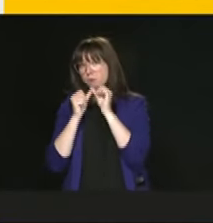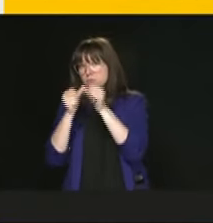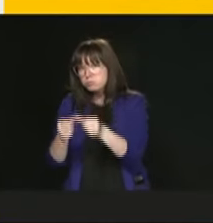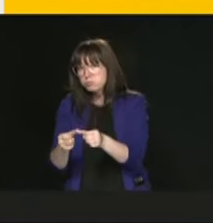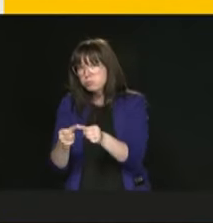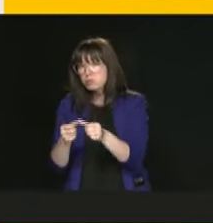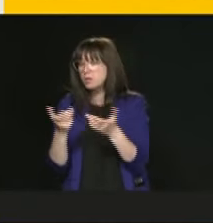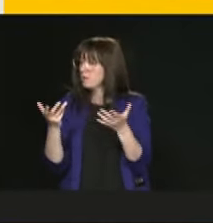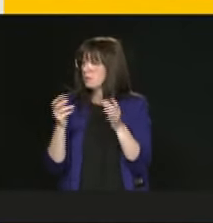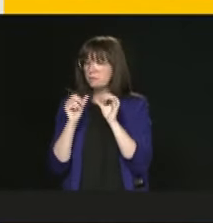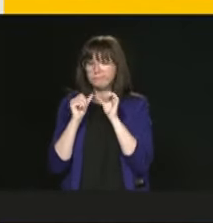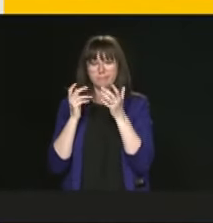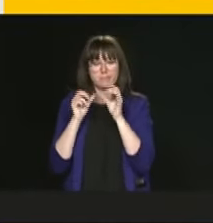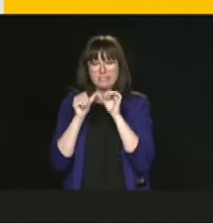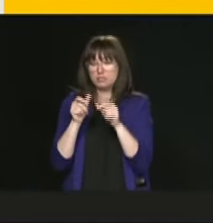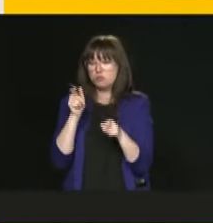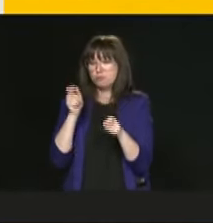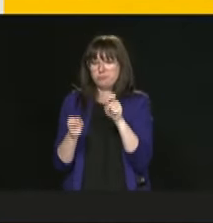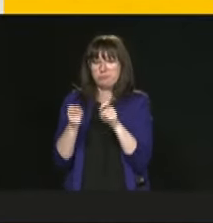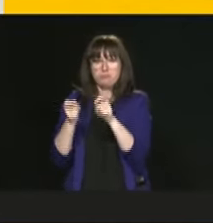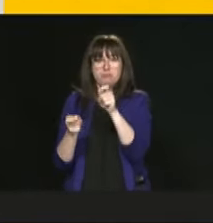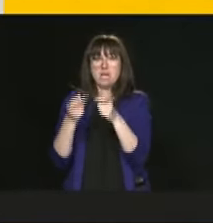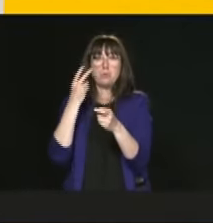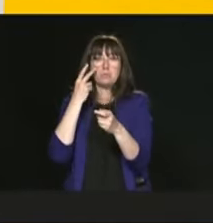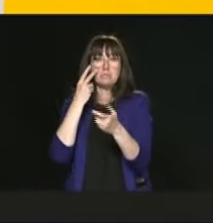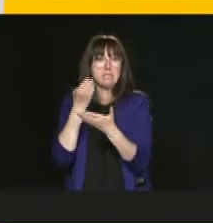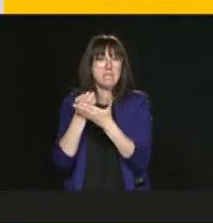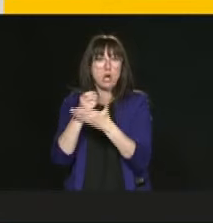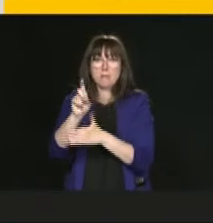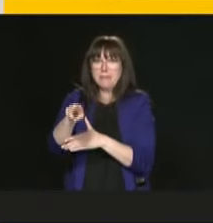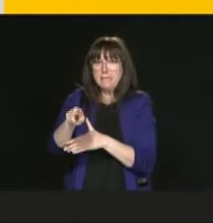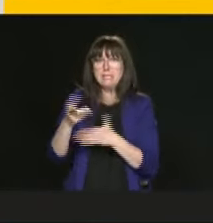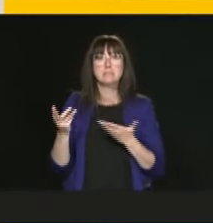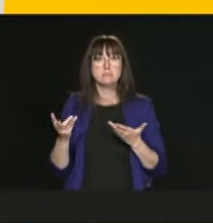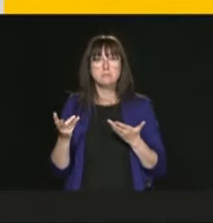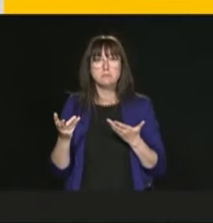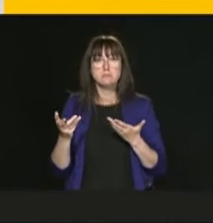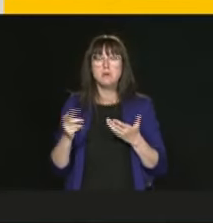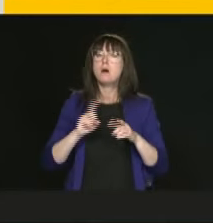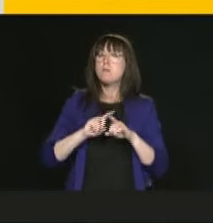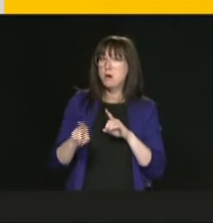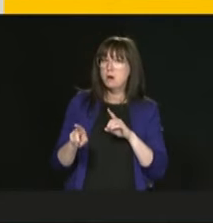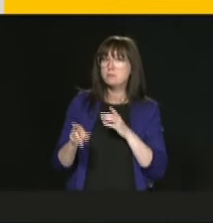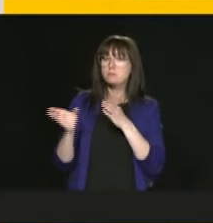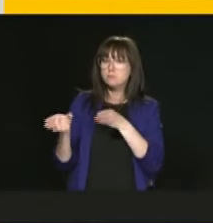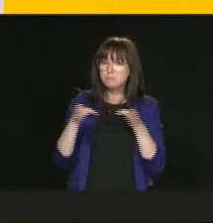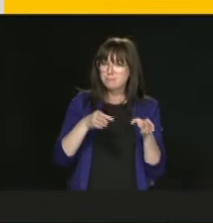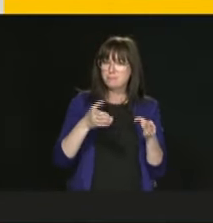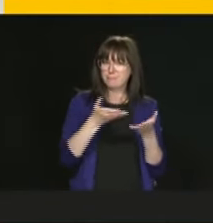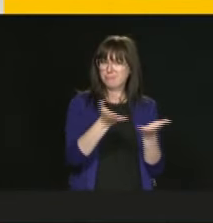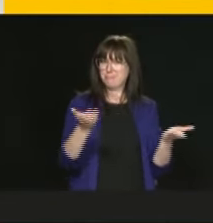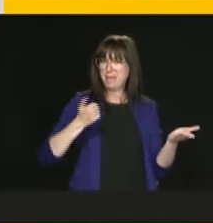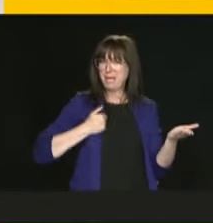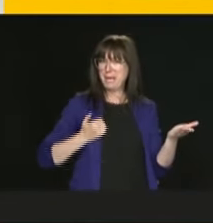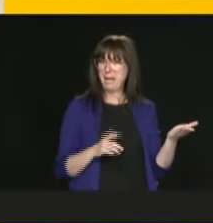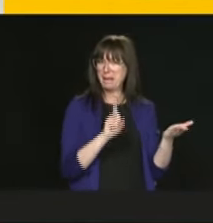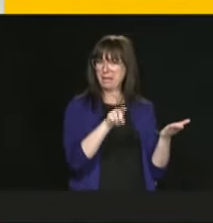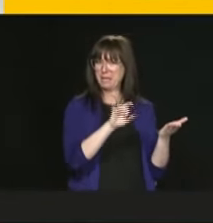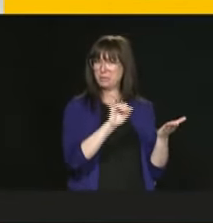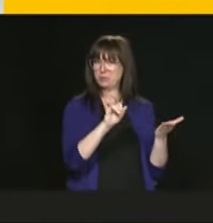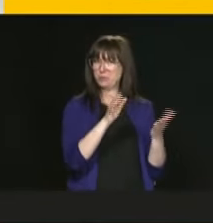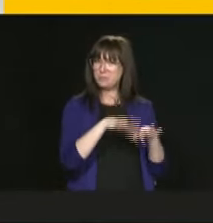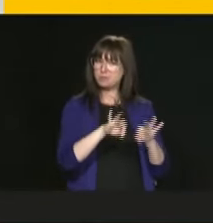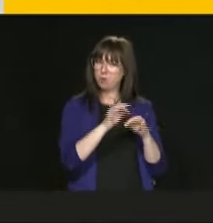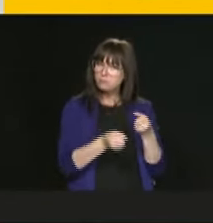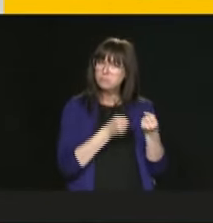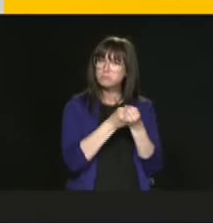we're going to keep adjusting to what the economy needs are, but mostly what the needs of Canadians are to be supported and to